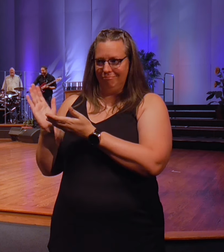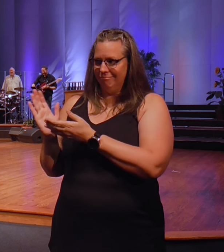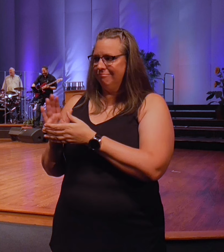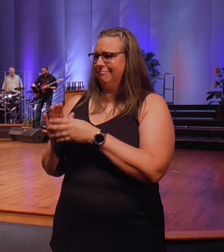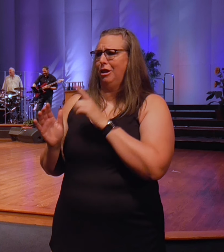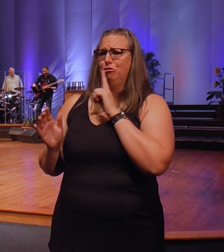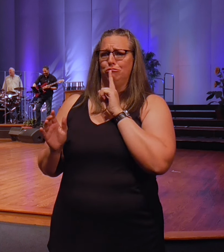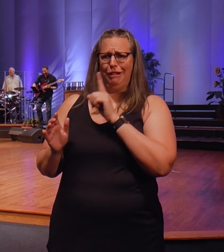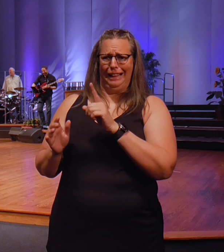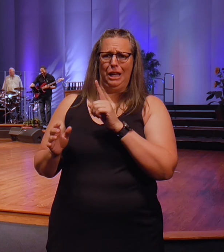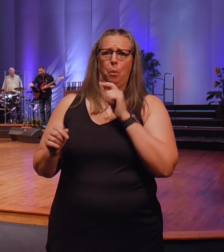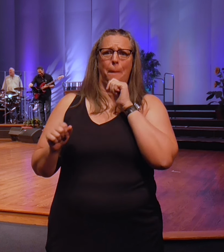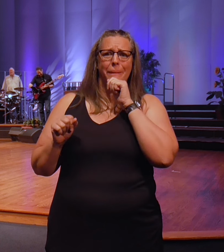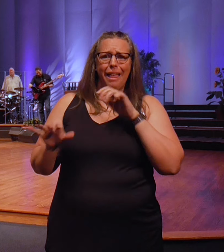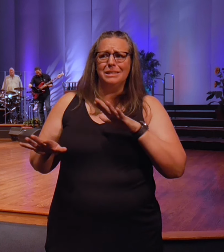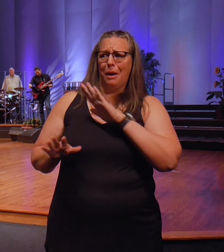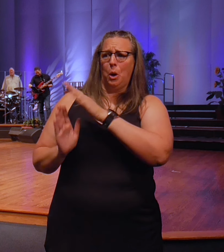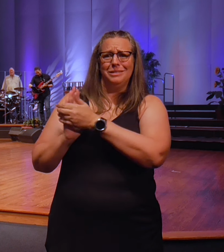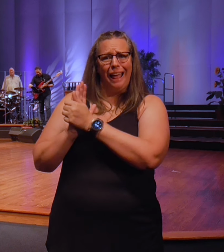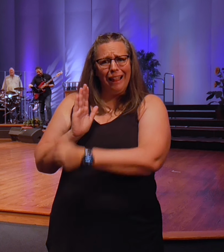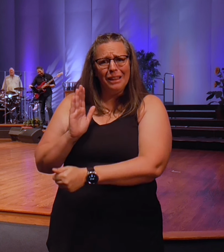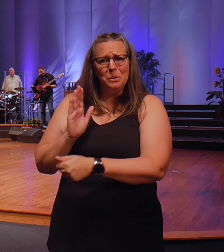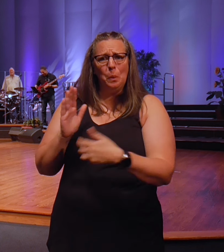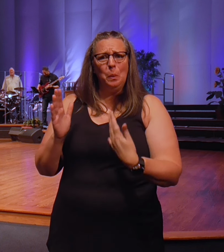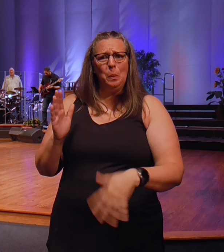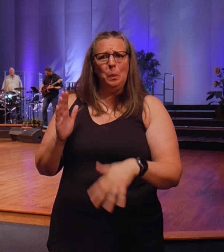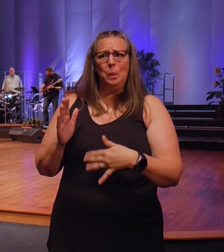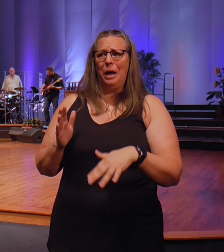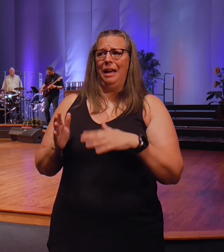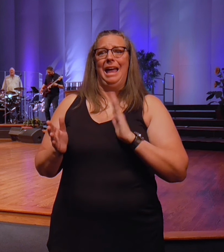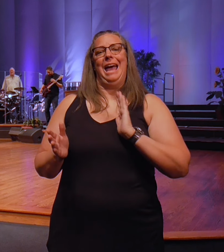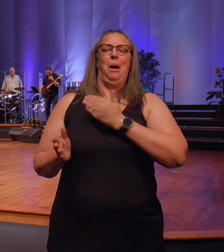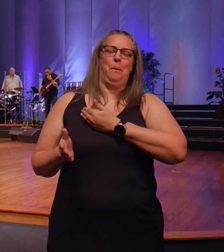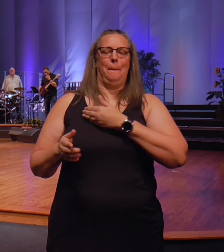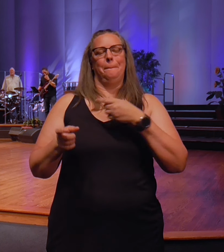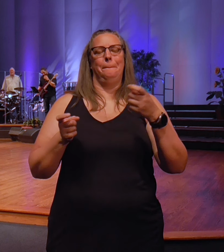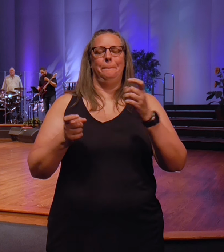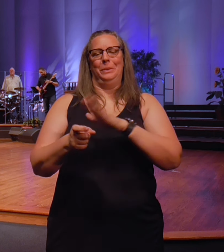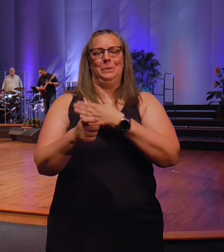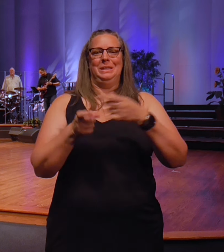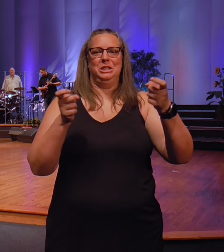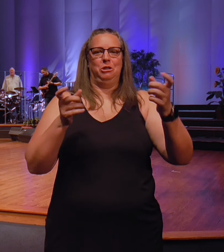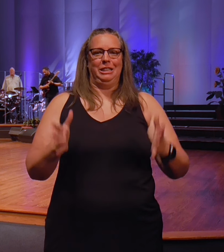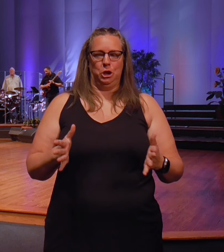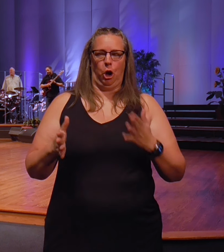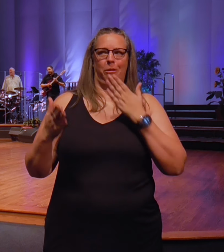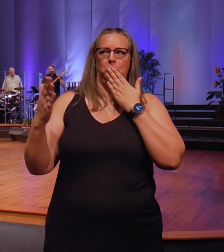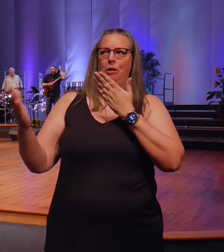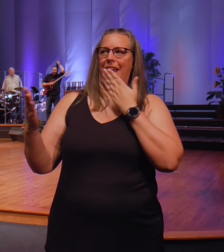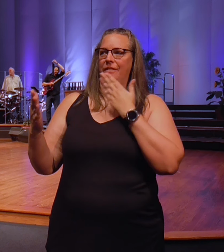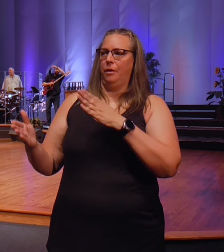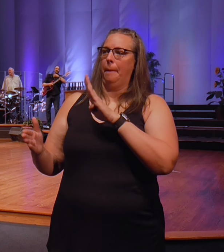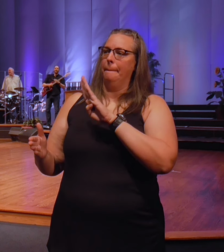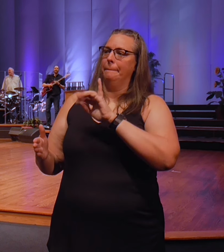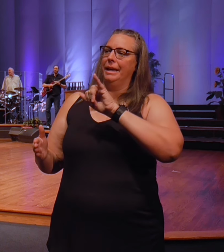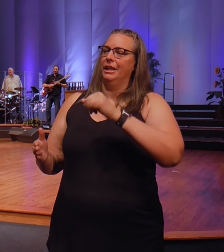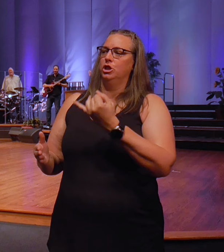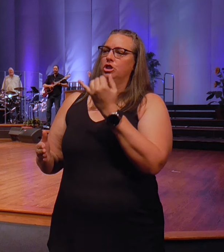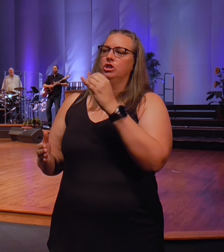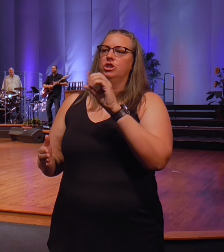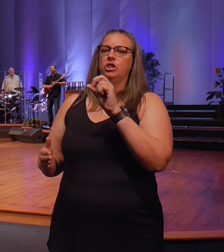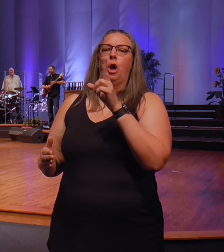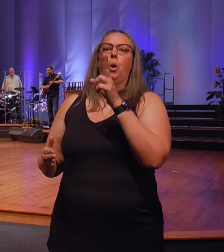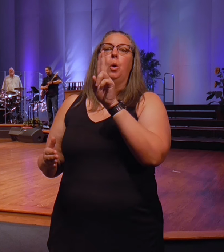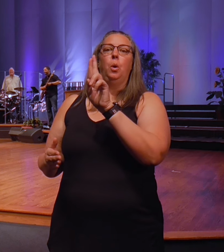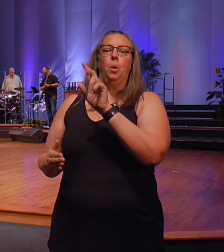We are so blessed by your talent and that you are our music director. I'm so very, very grateful for you. Bijou Barbosa,